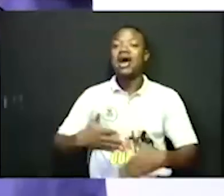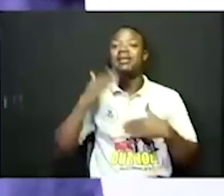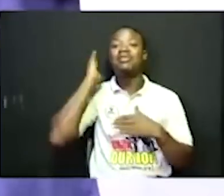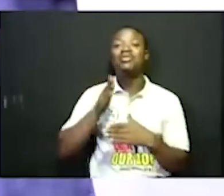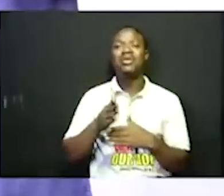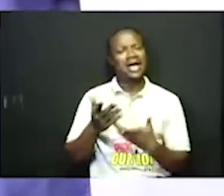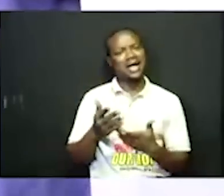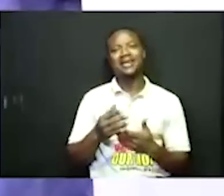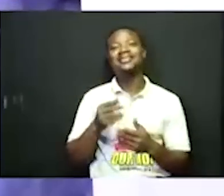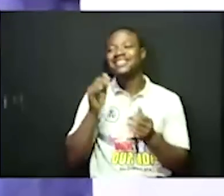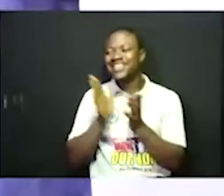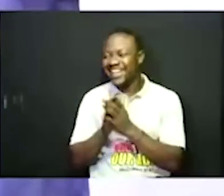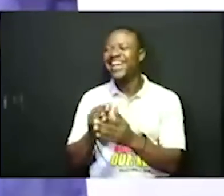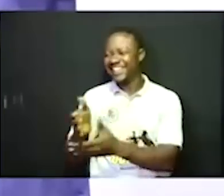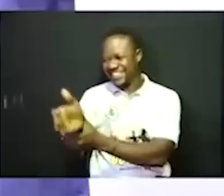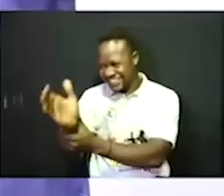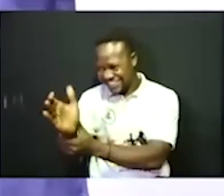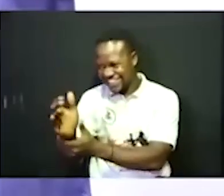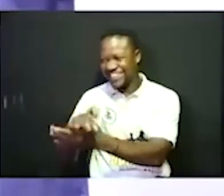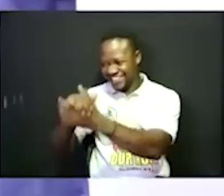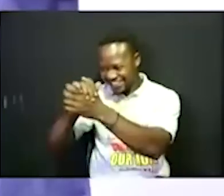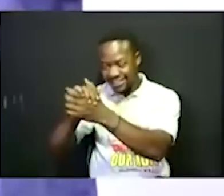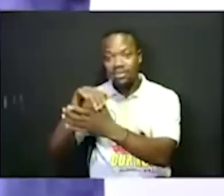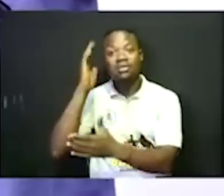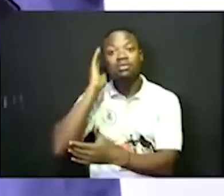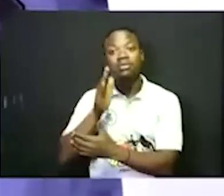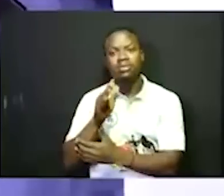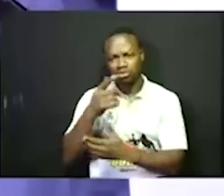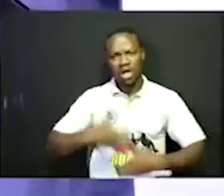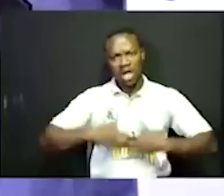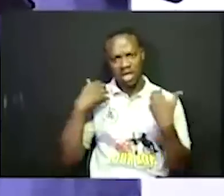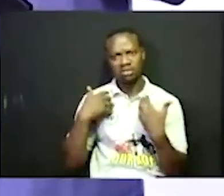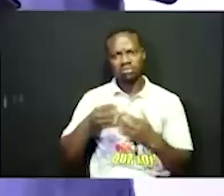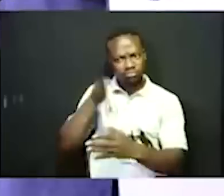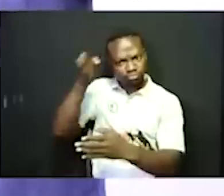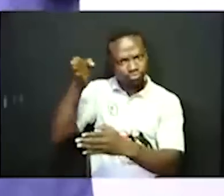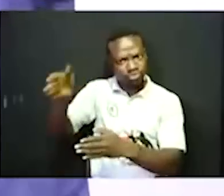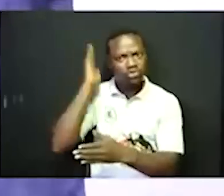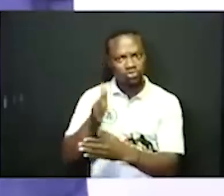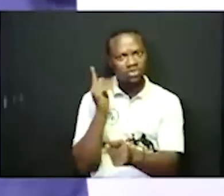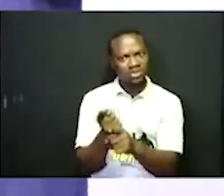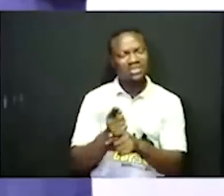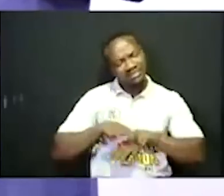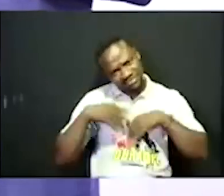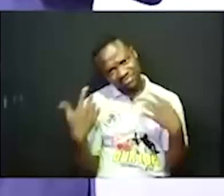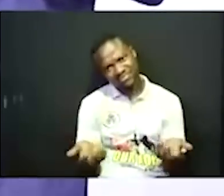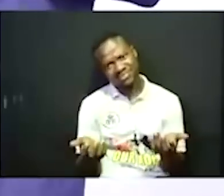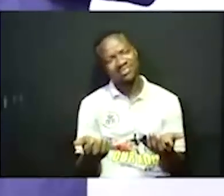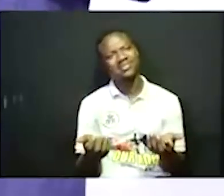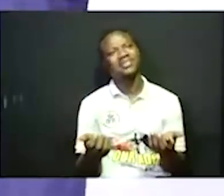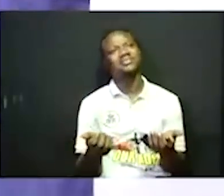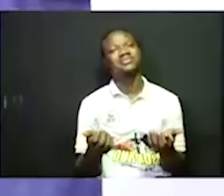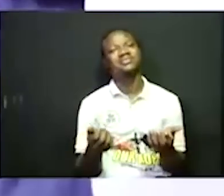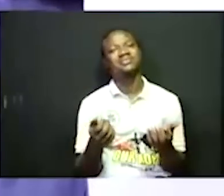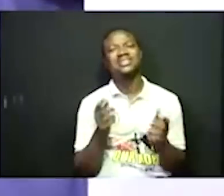can't be saying that, hallelujah, hallelujah. You'll be offended. I told you, no, my bonnie, to me, too, yeah. If you crumble to me, yeah, yeah,